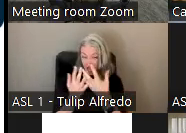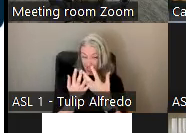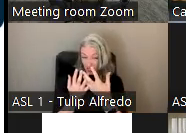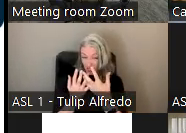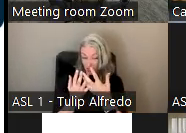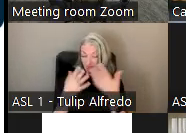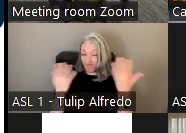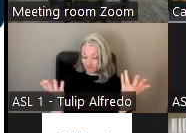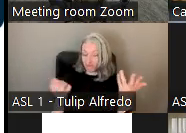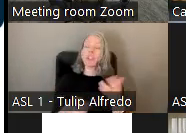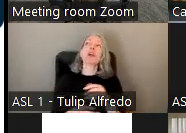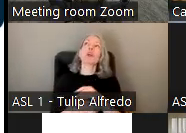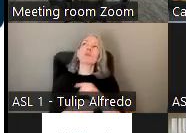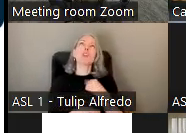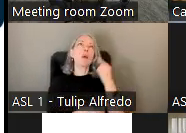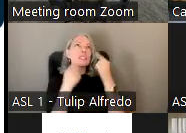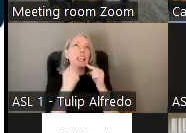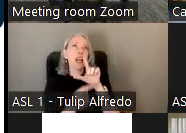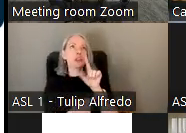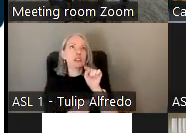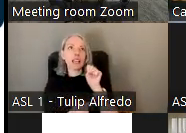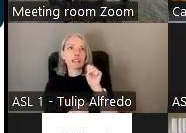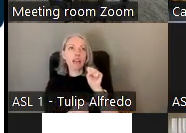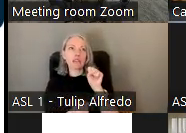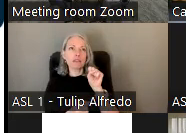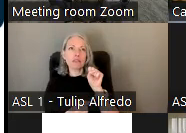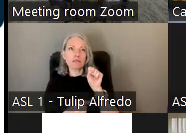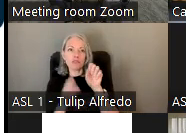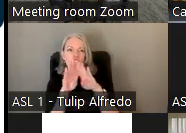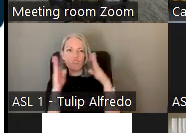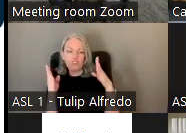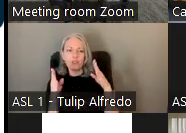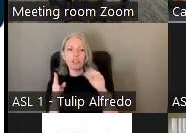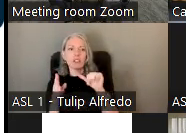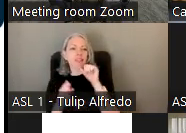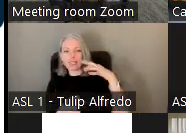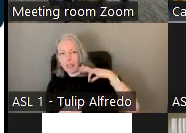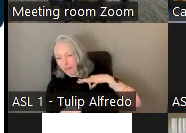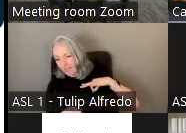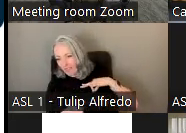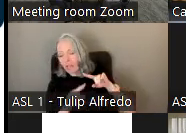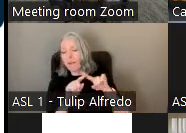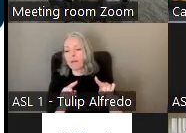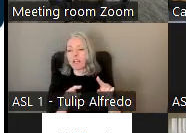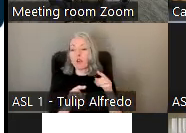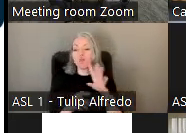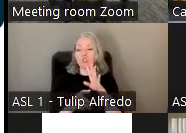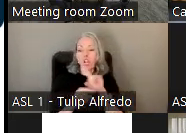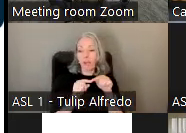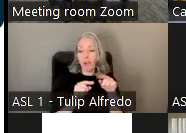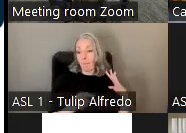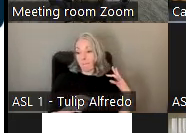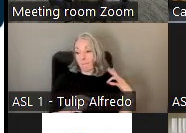Well, I was just thinking of LTSS in general, so probably not as a benefit, but I mean, as we're talking about the benefits we have in